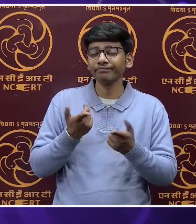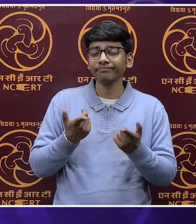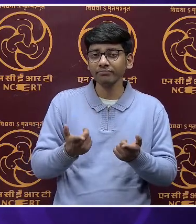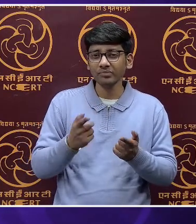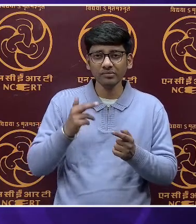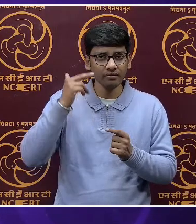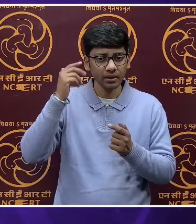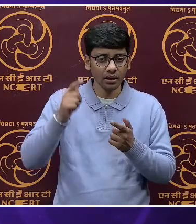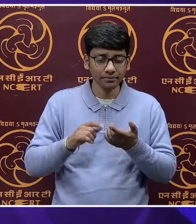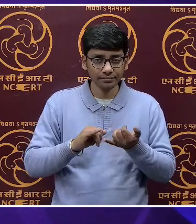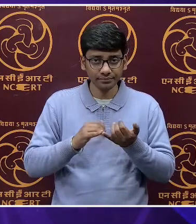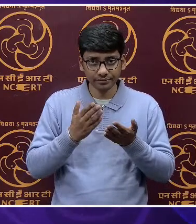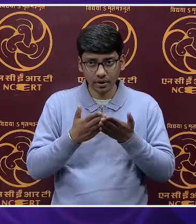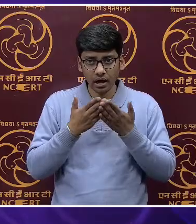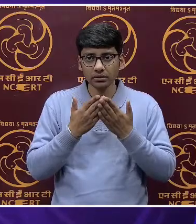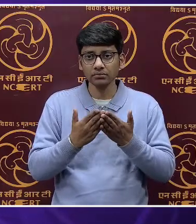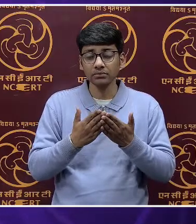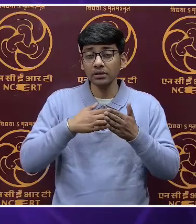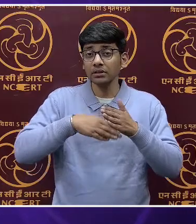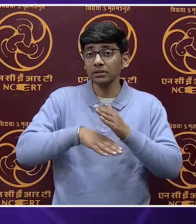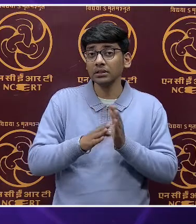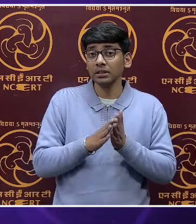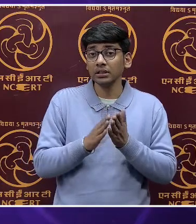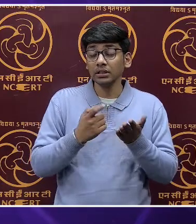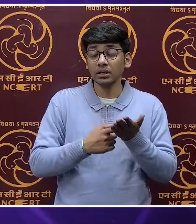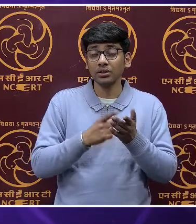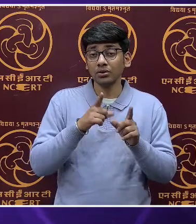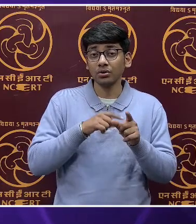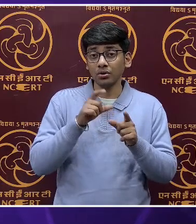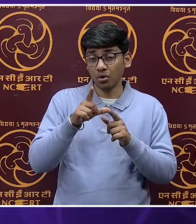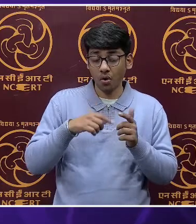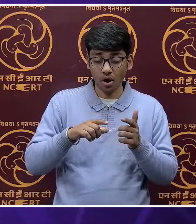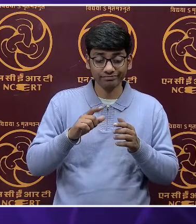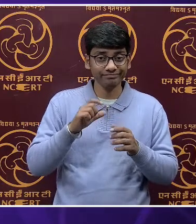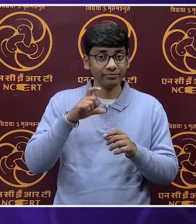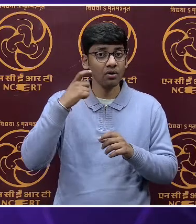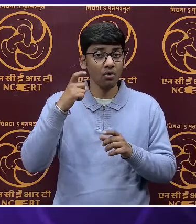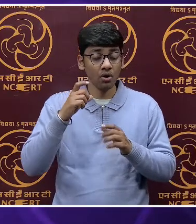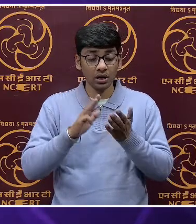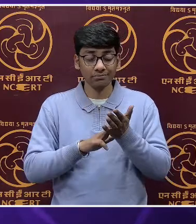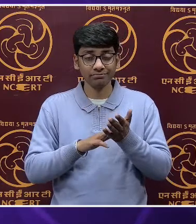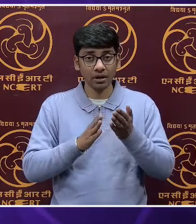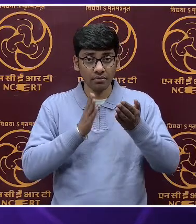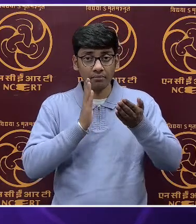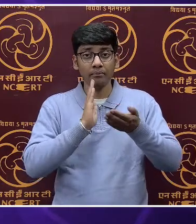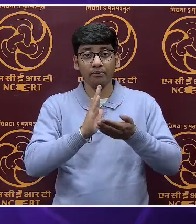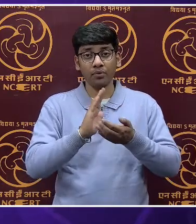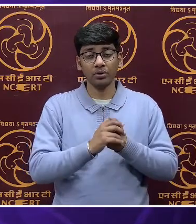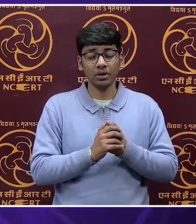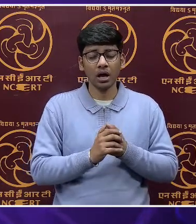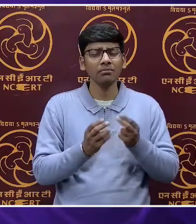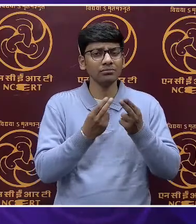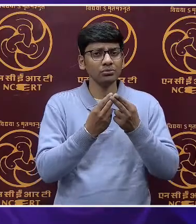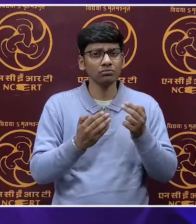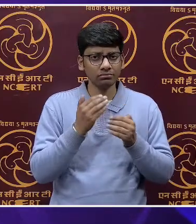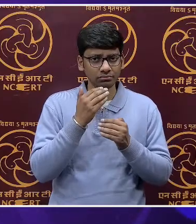her education in the Royal College of Music. All right. So moving on in our